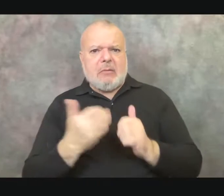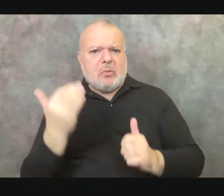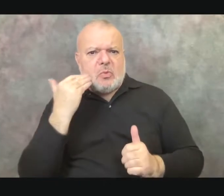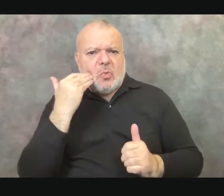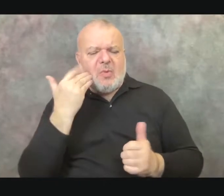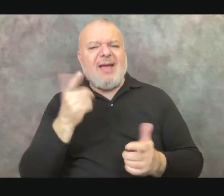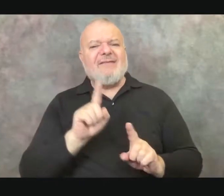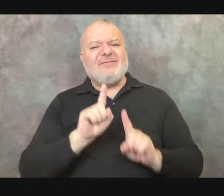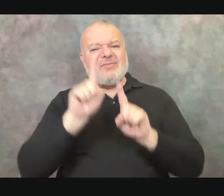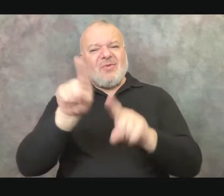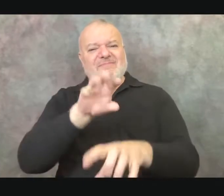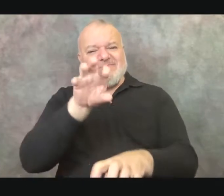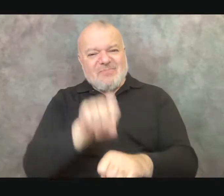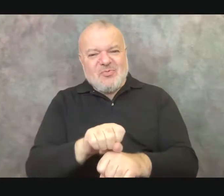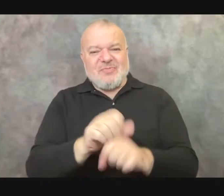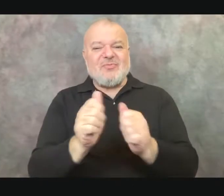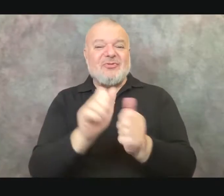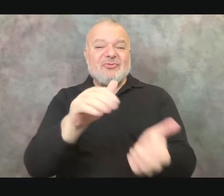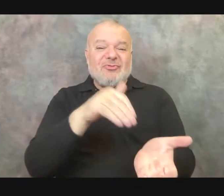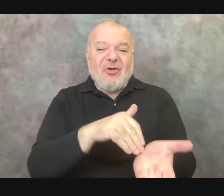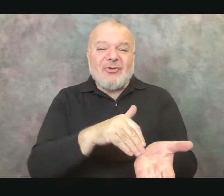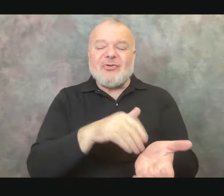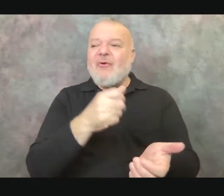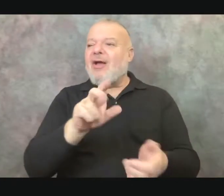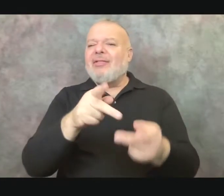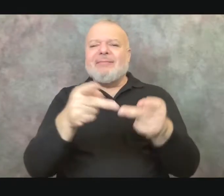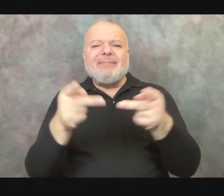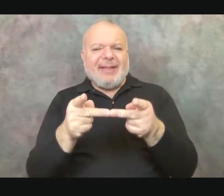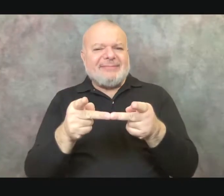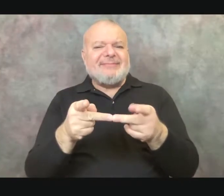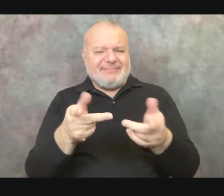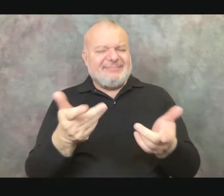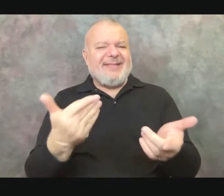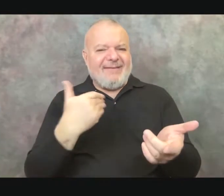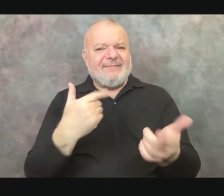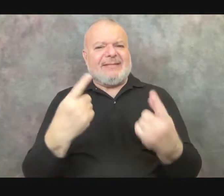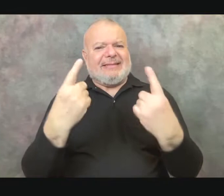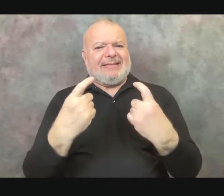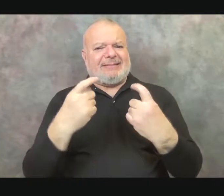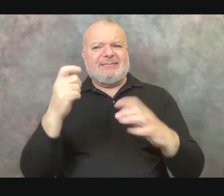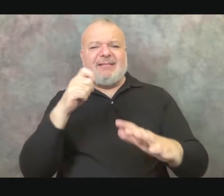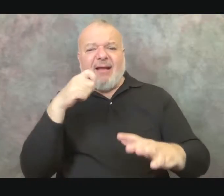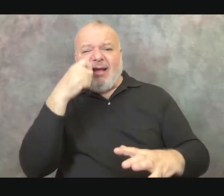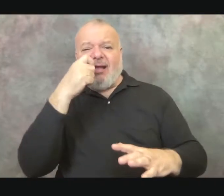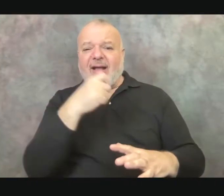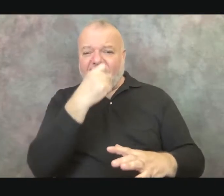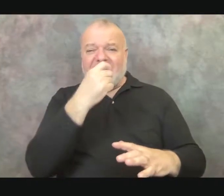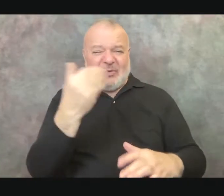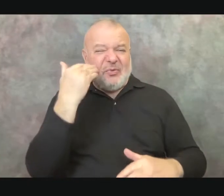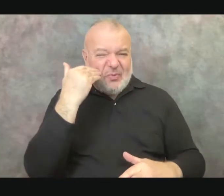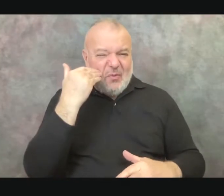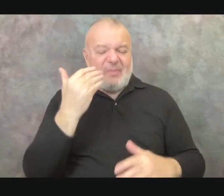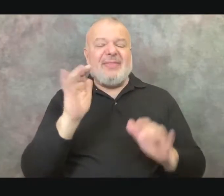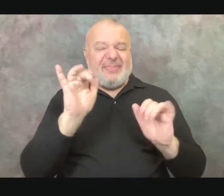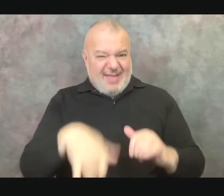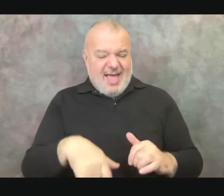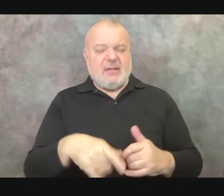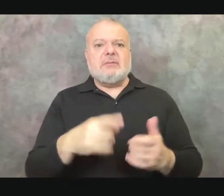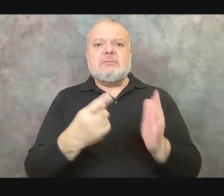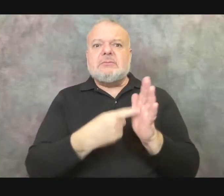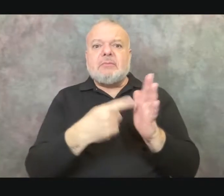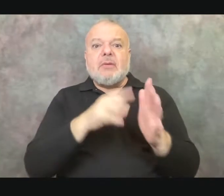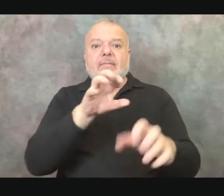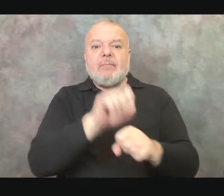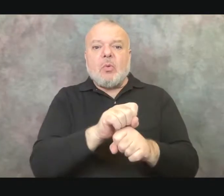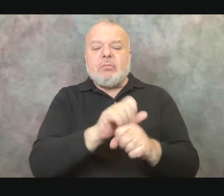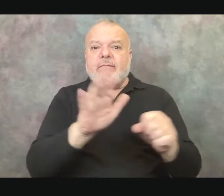Your box contains 2 bottles of liquid, 2 swabs, and 2 test strips. Remove the